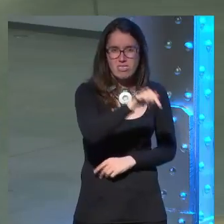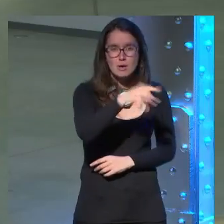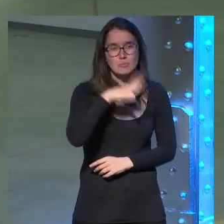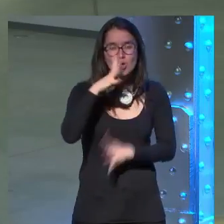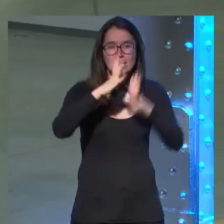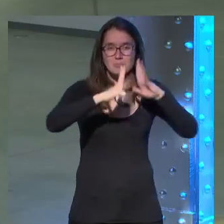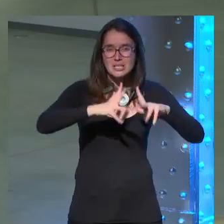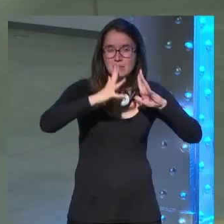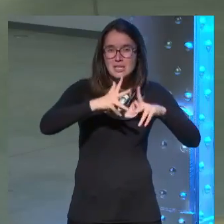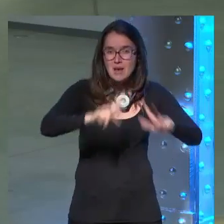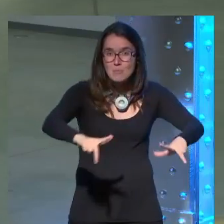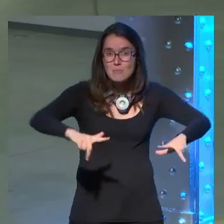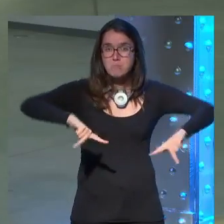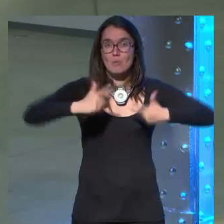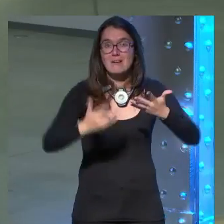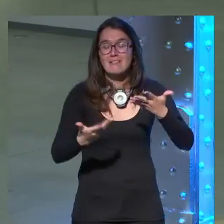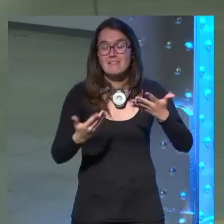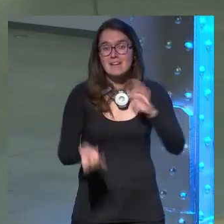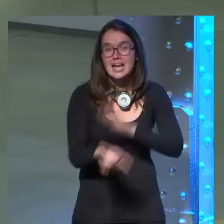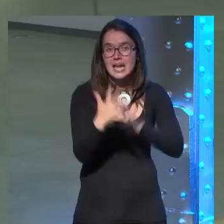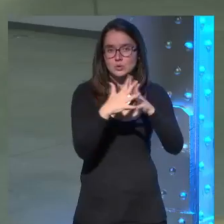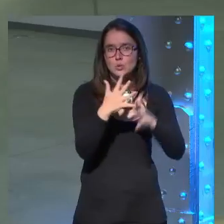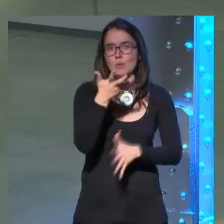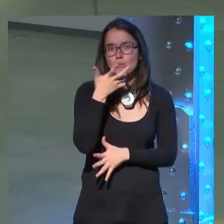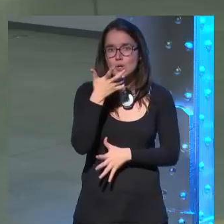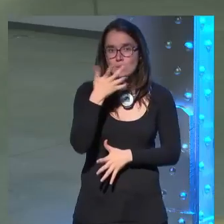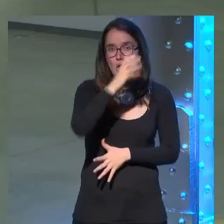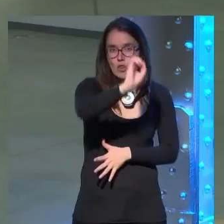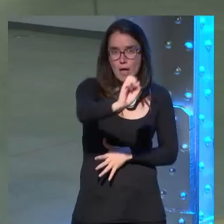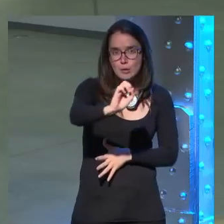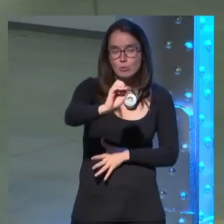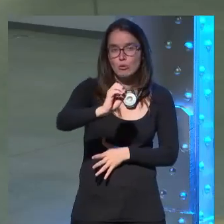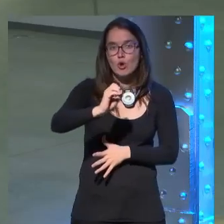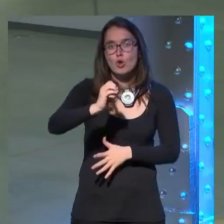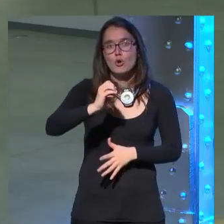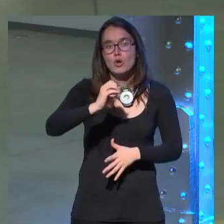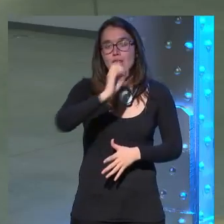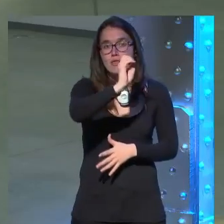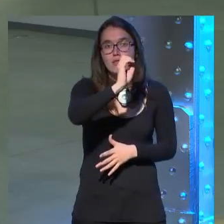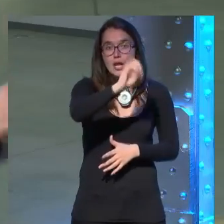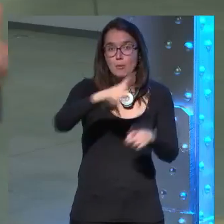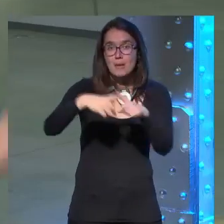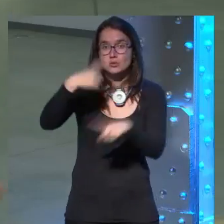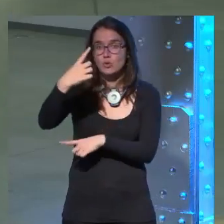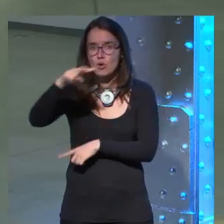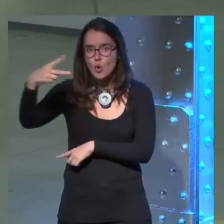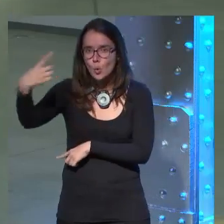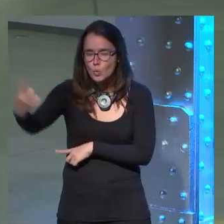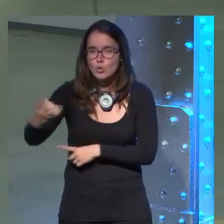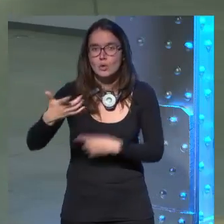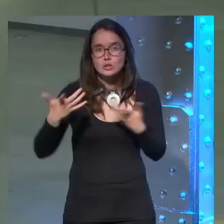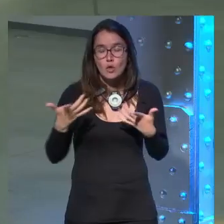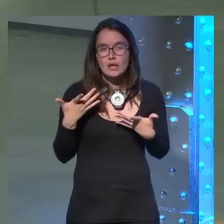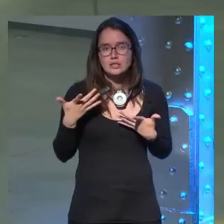structures. A little bit like, you know, 0 is equal to 1 plus minus 1. So there's a possibility of nothing becoming something